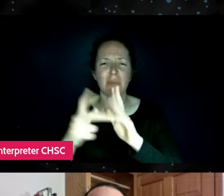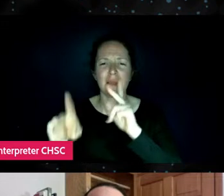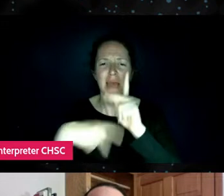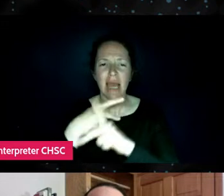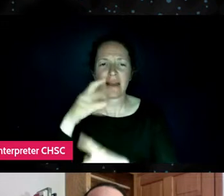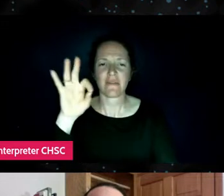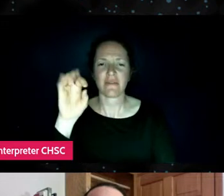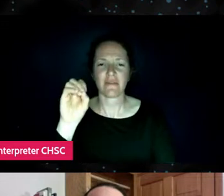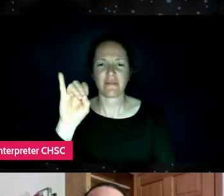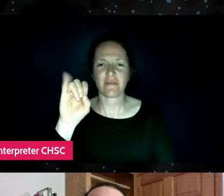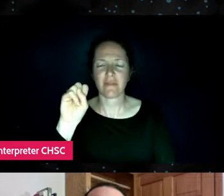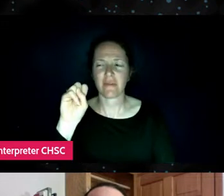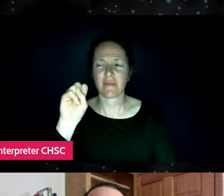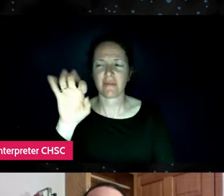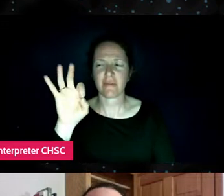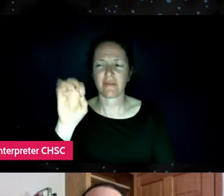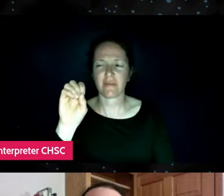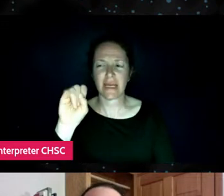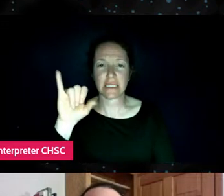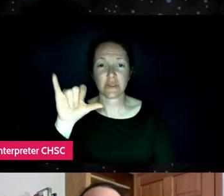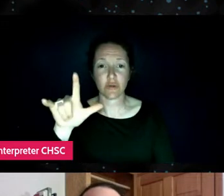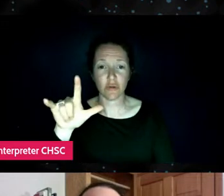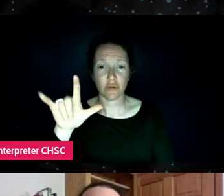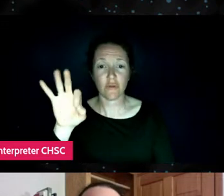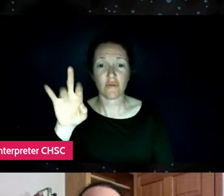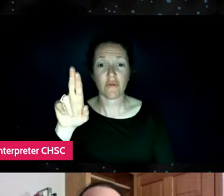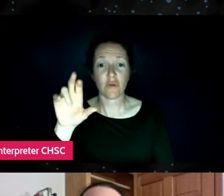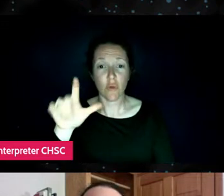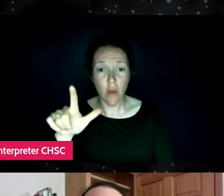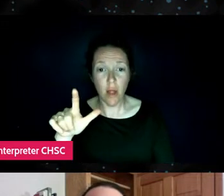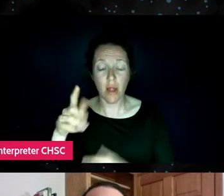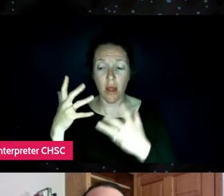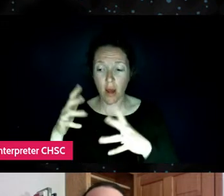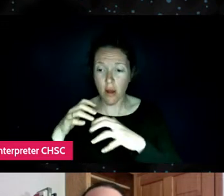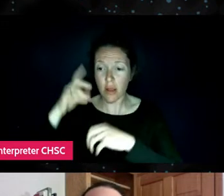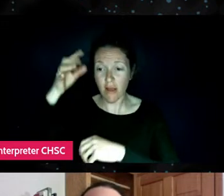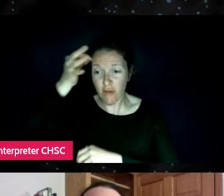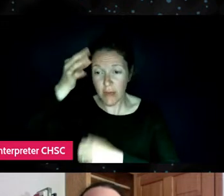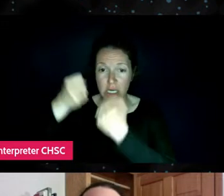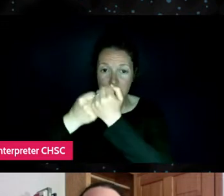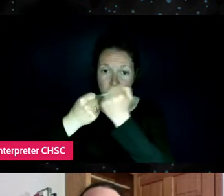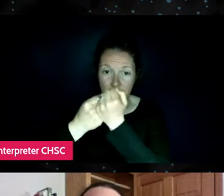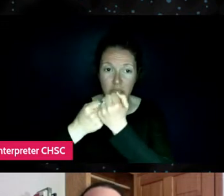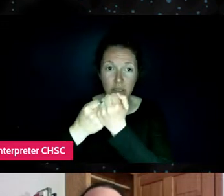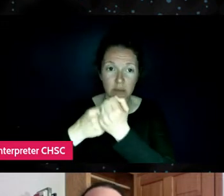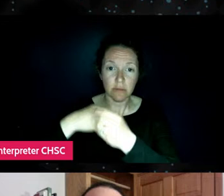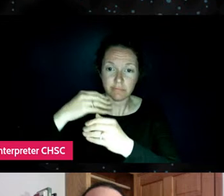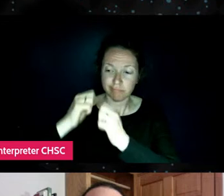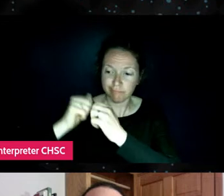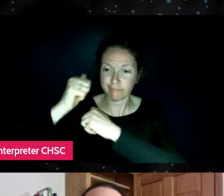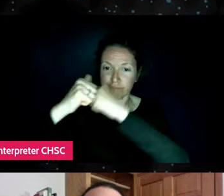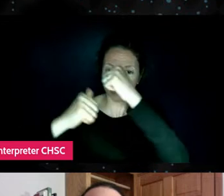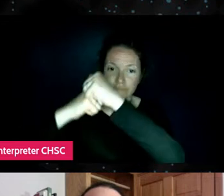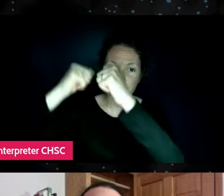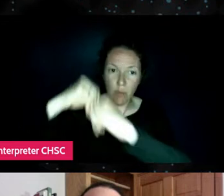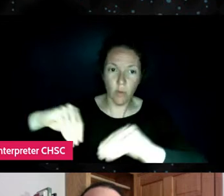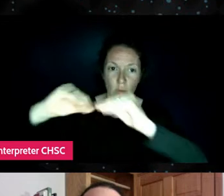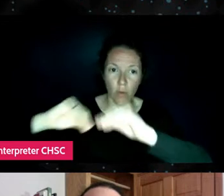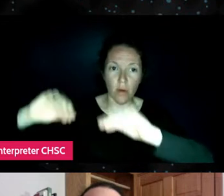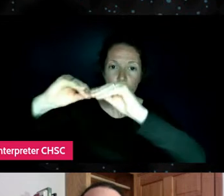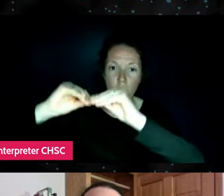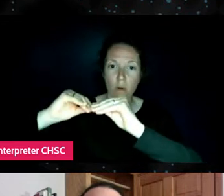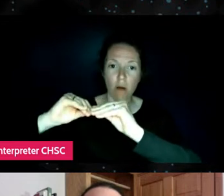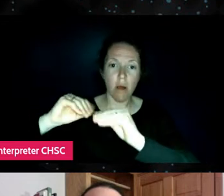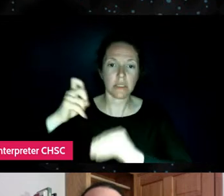infrastructure that the federal government has and continues to, and hopefully will not continue to, rubber